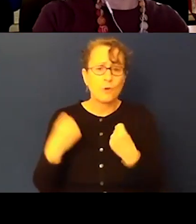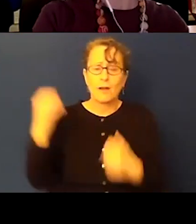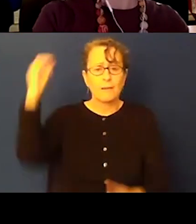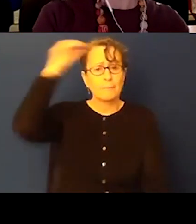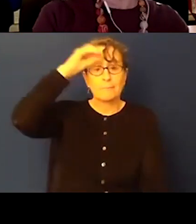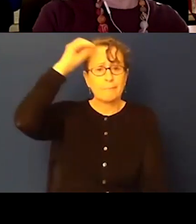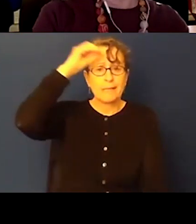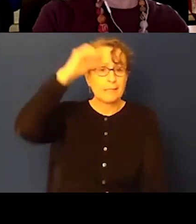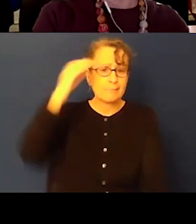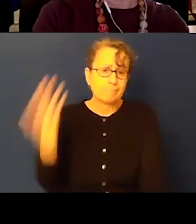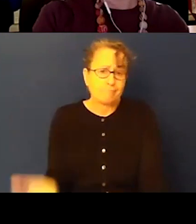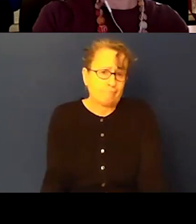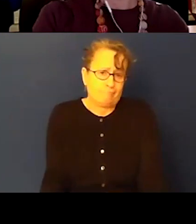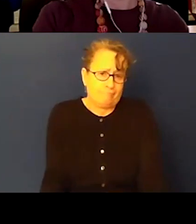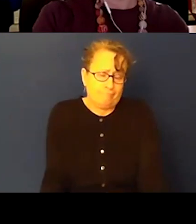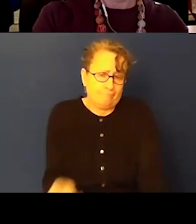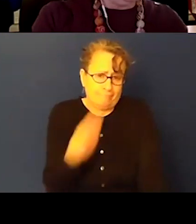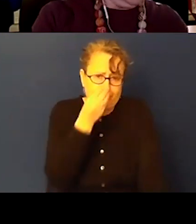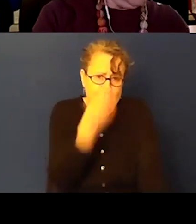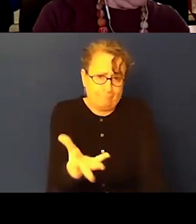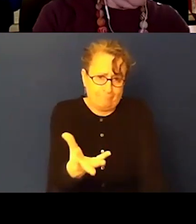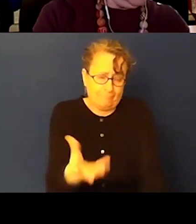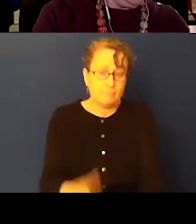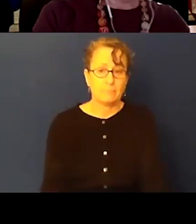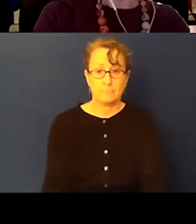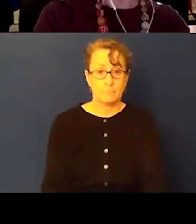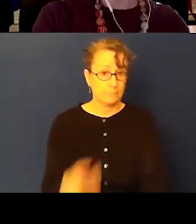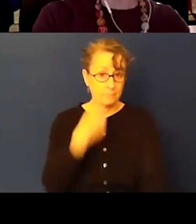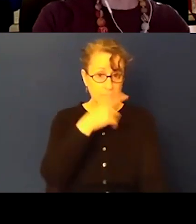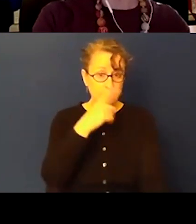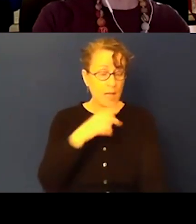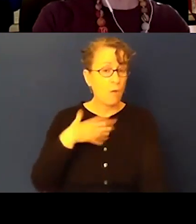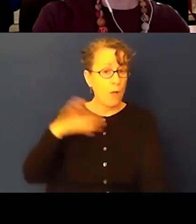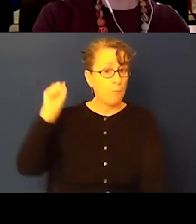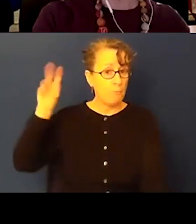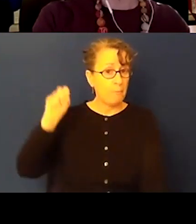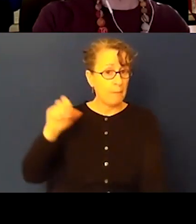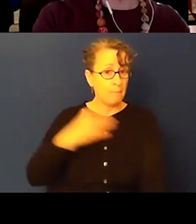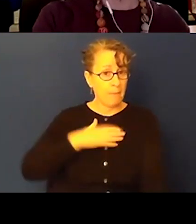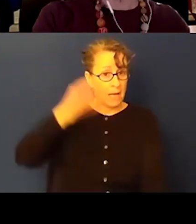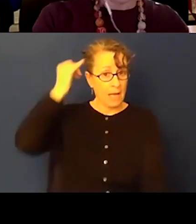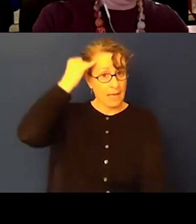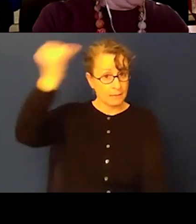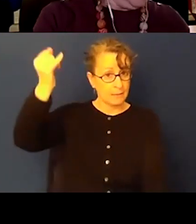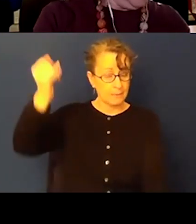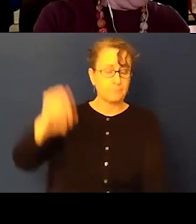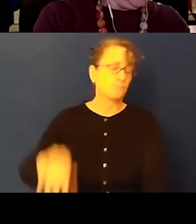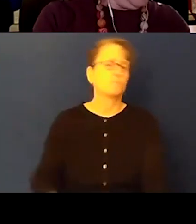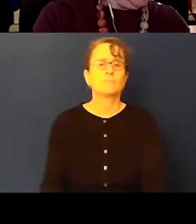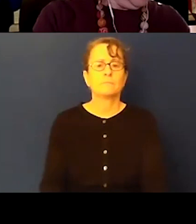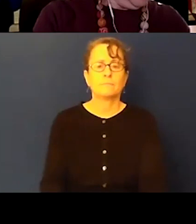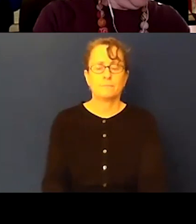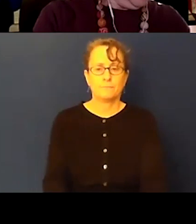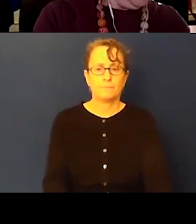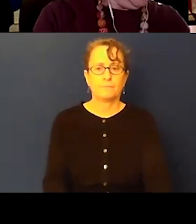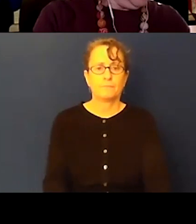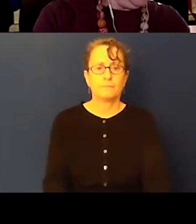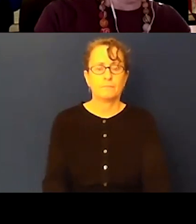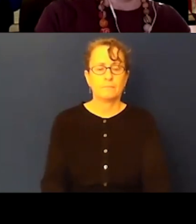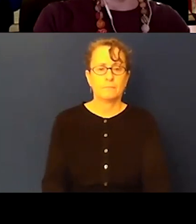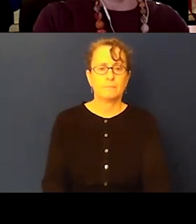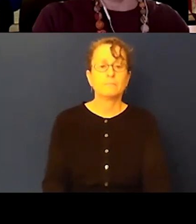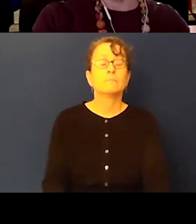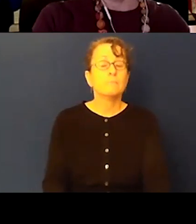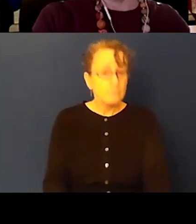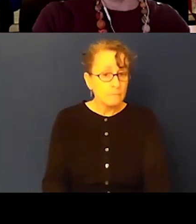off the situation. do you mind? It won't take me long. Please. So thank you. I was